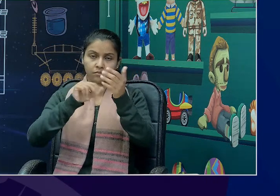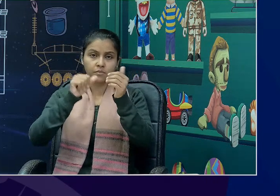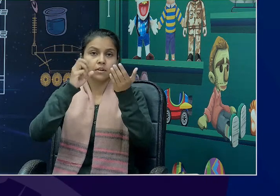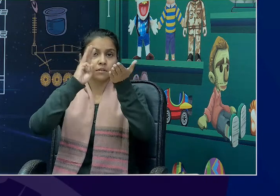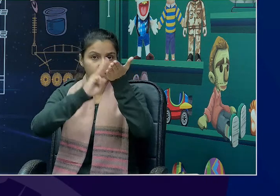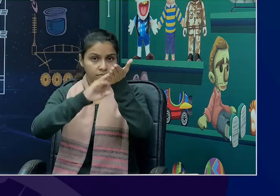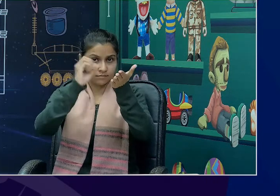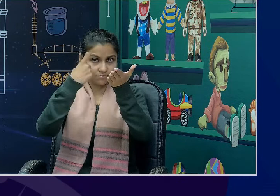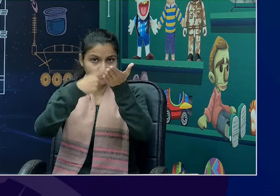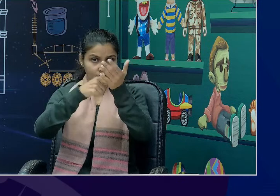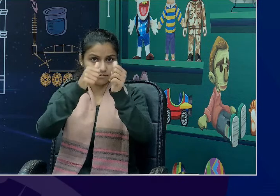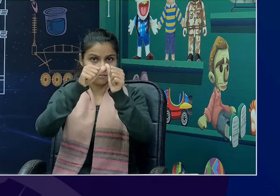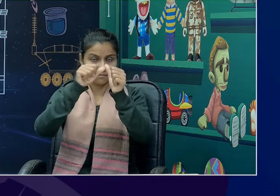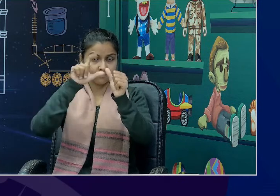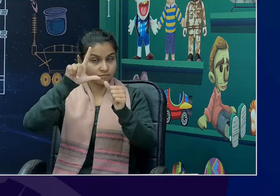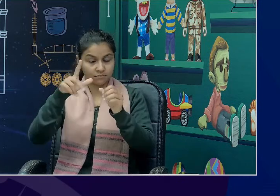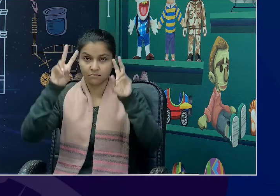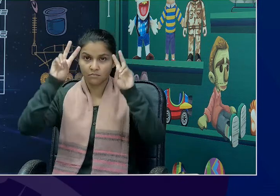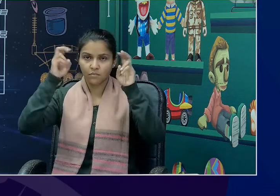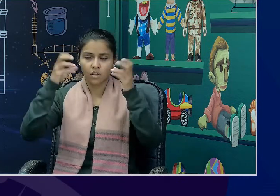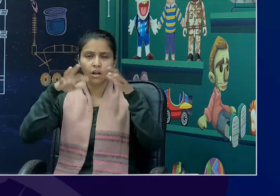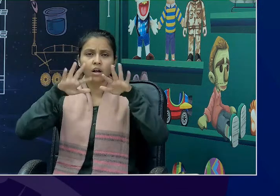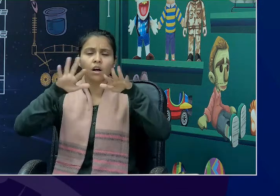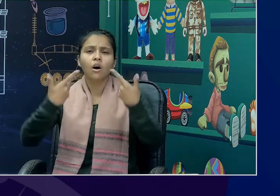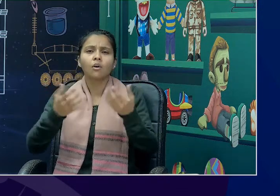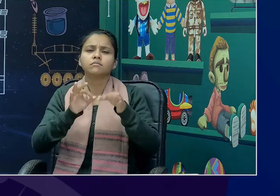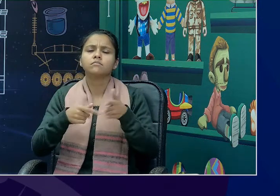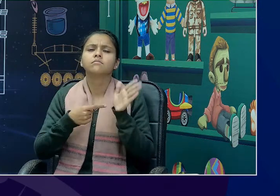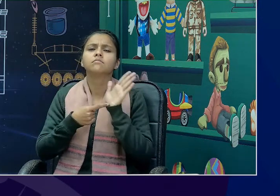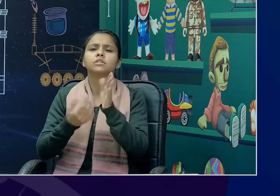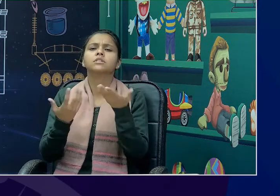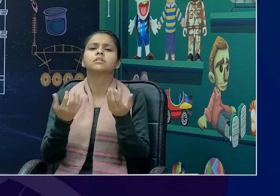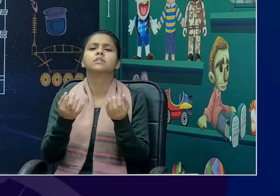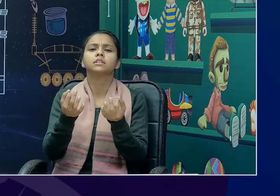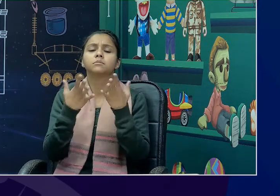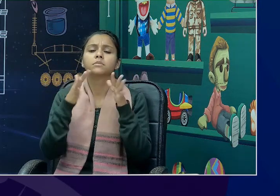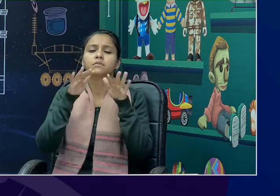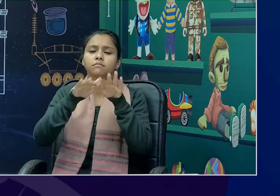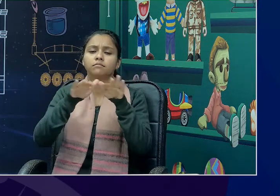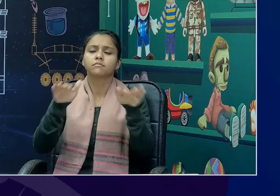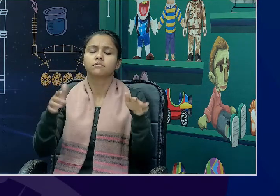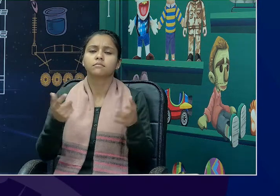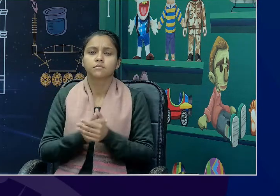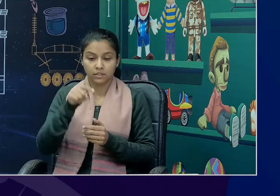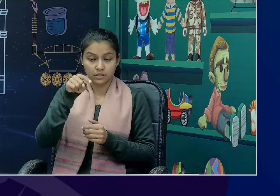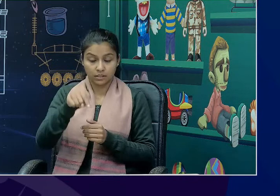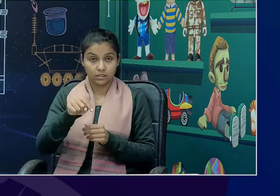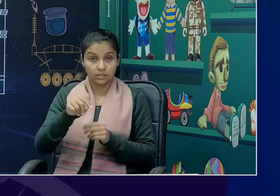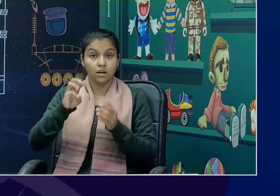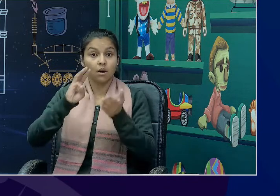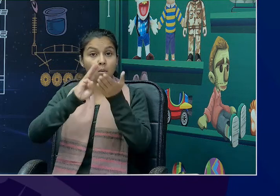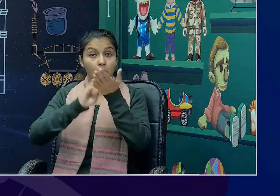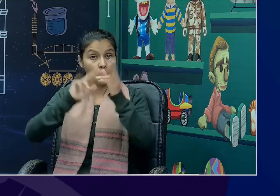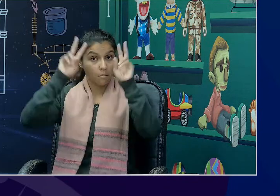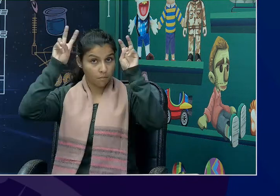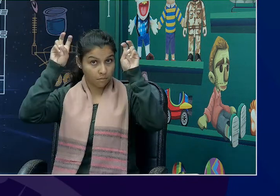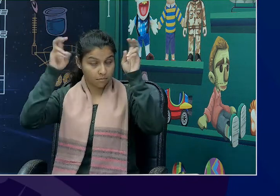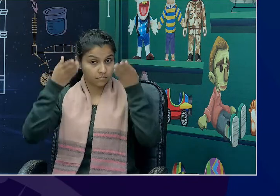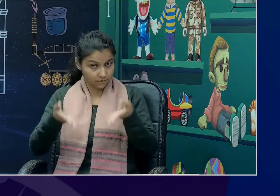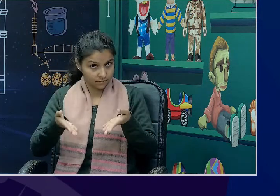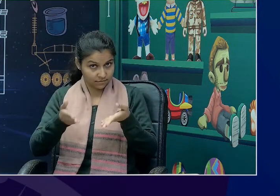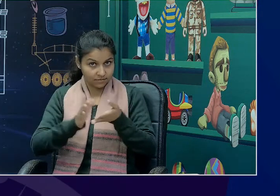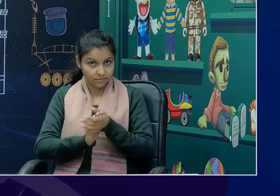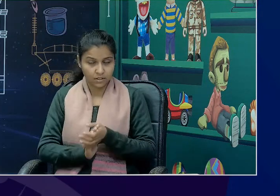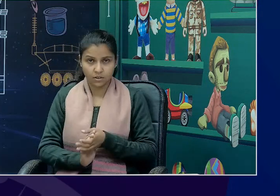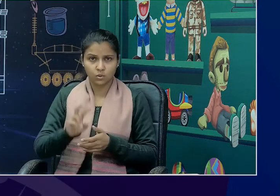in inclusive classroom to our special needy students? Yes, see, because the moral in this story deals about not to be